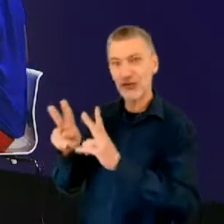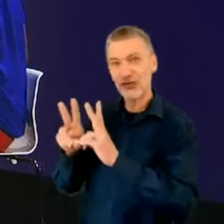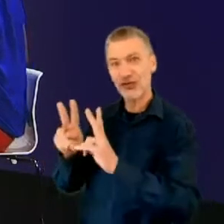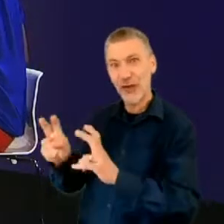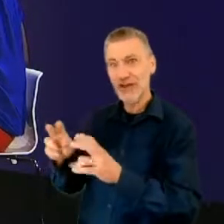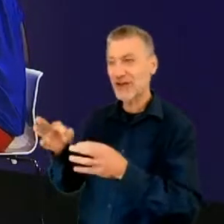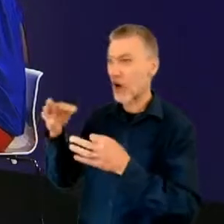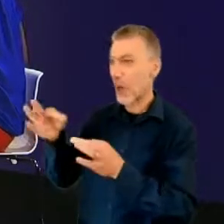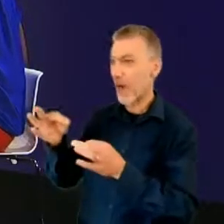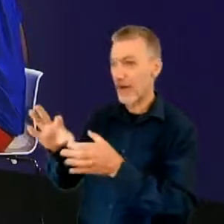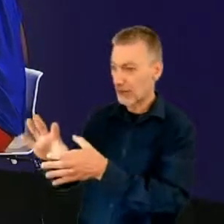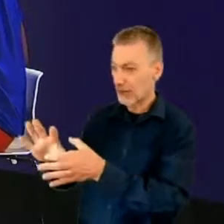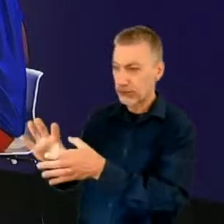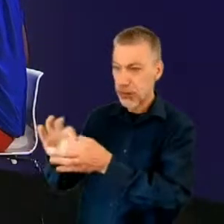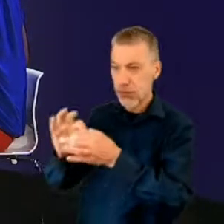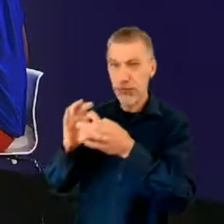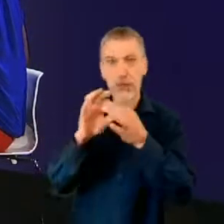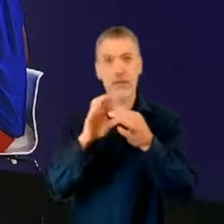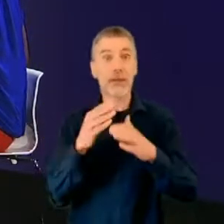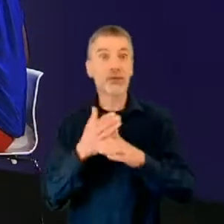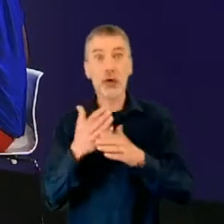helped you to get you where you are now?